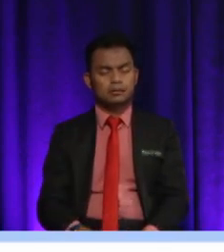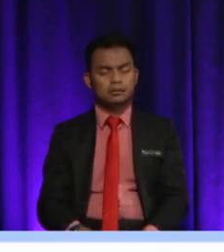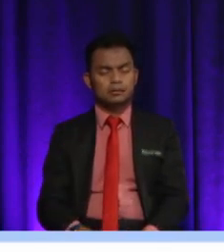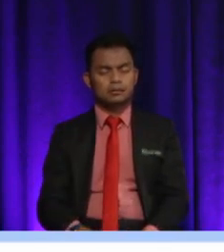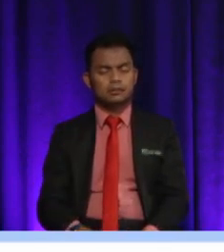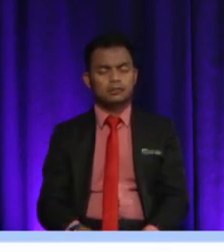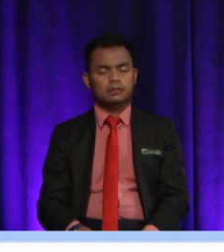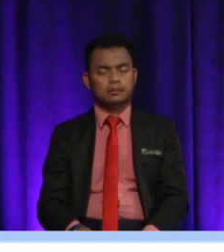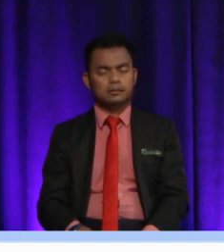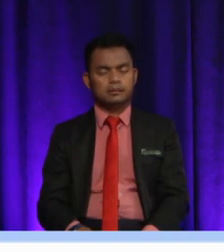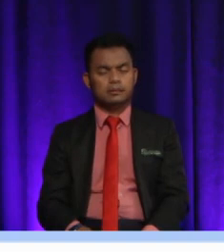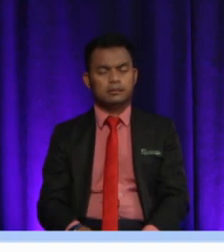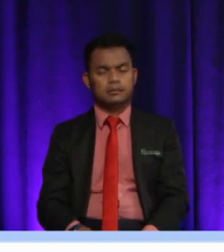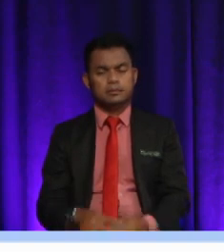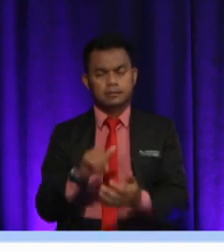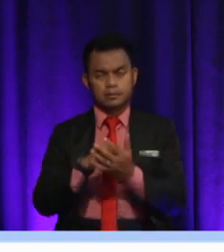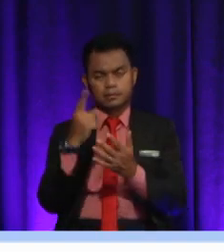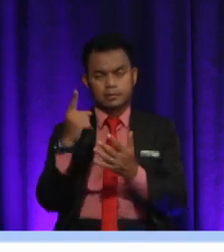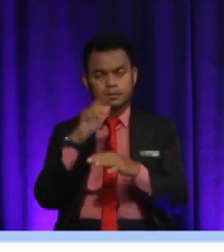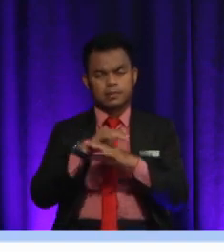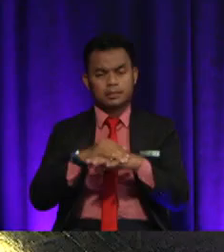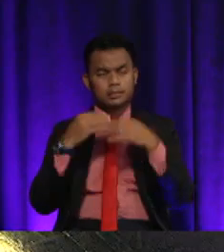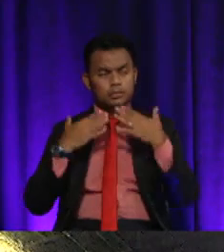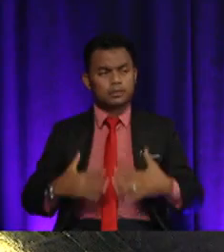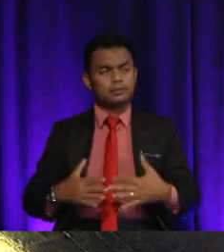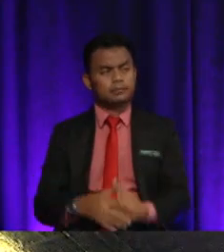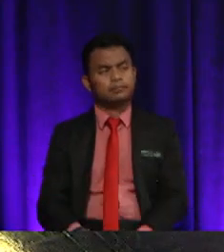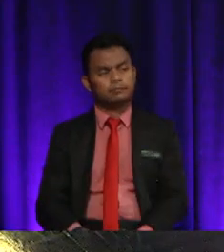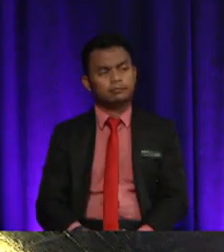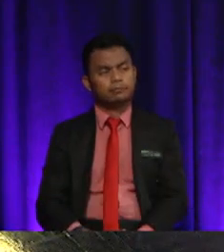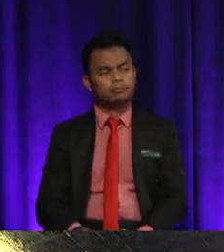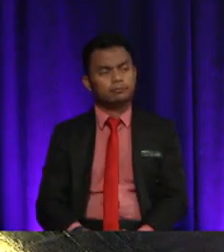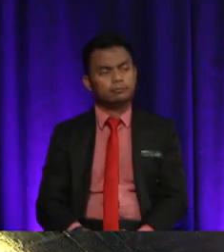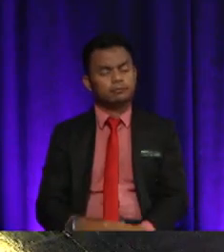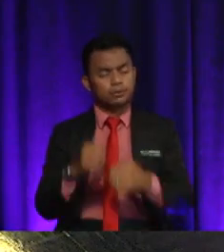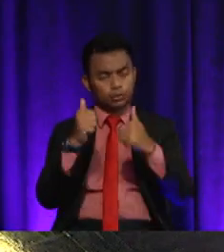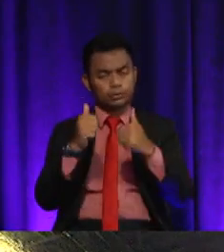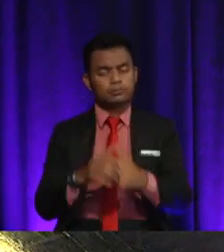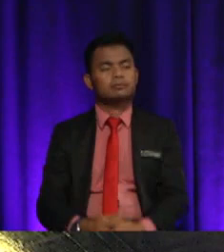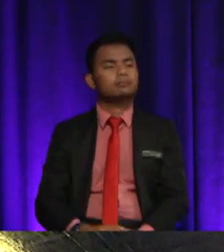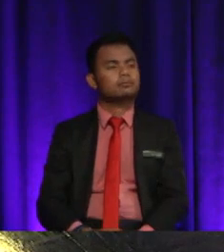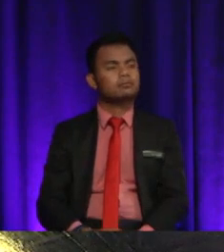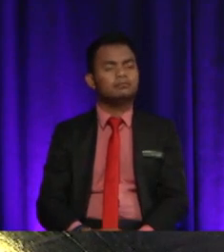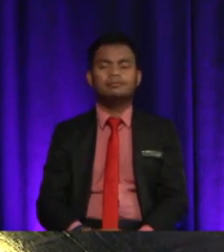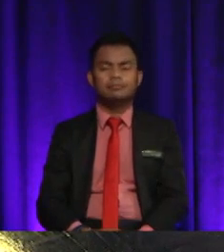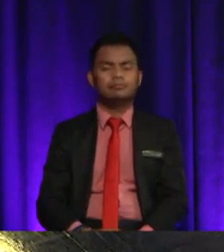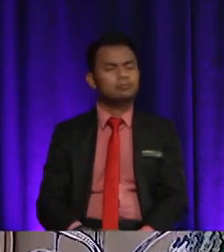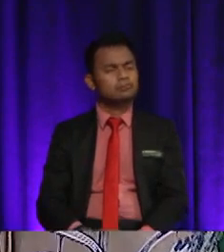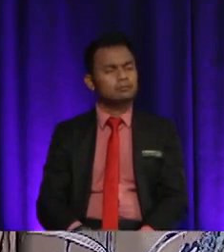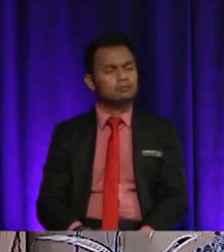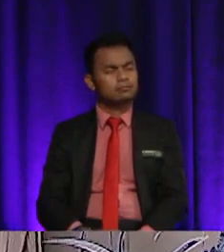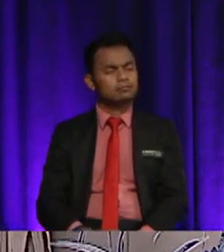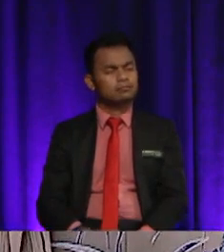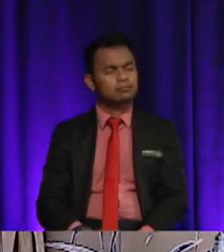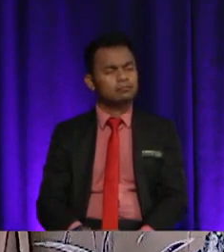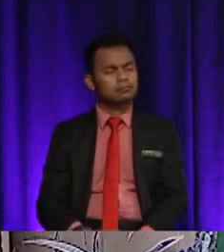spending if she is to buy the camera. Wow. Good job, Rashada. Good job. Okay, next,